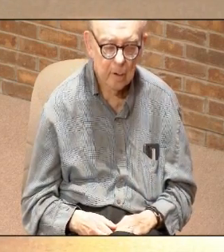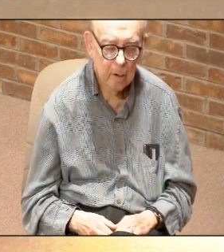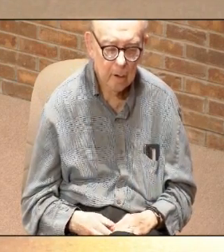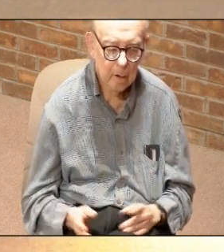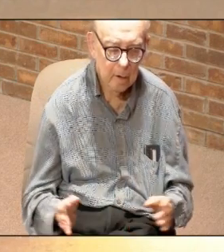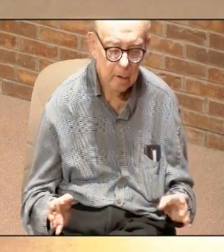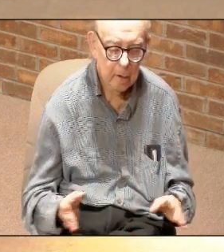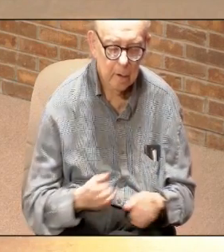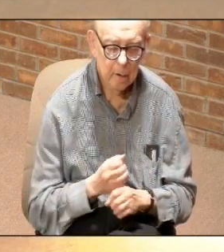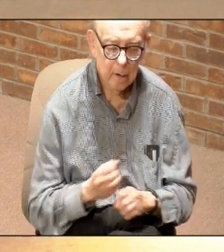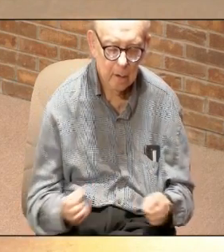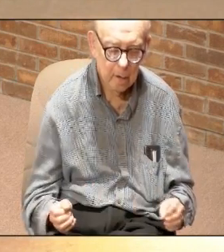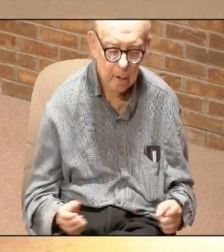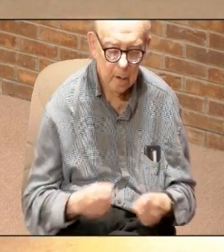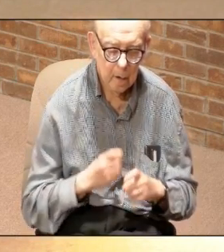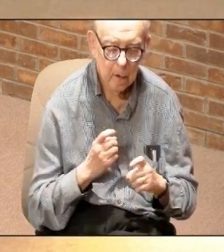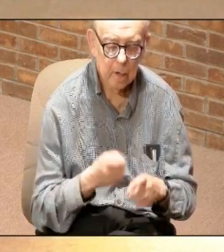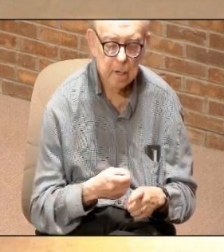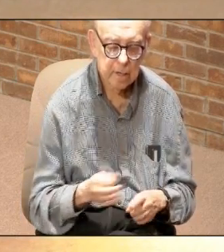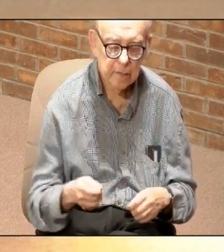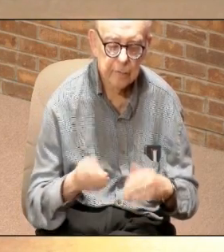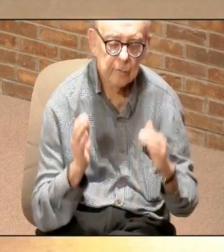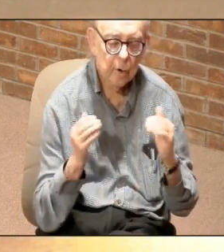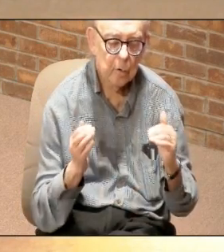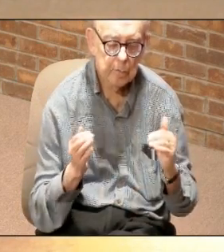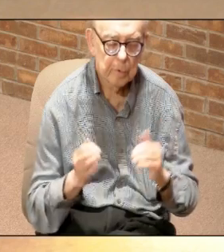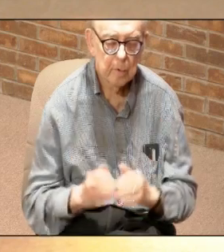When we got saved, we got the gift of hope.